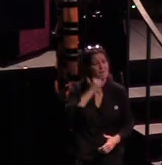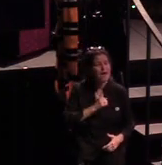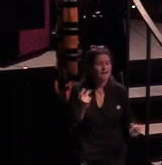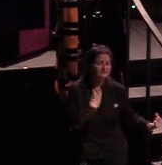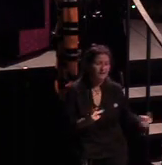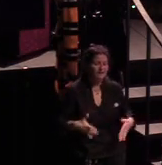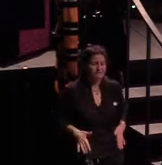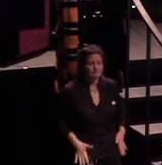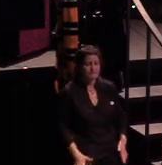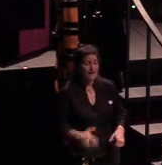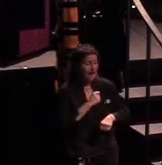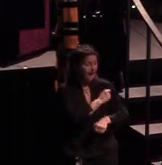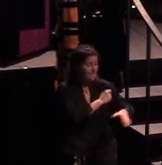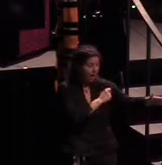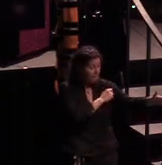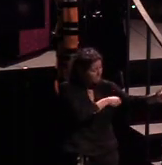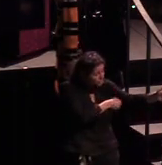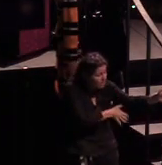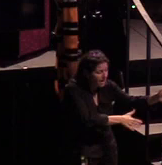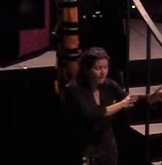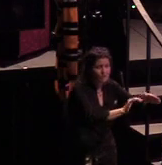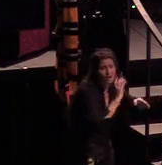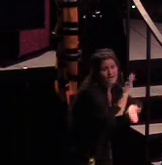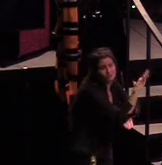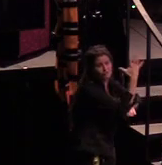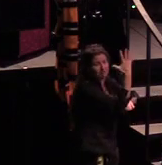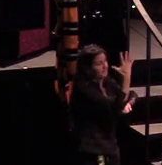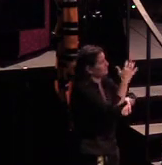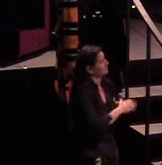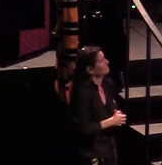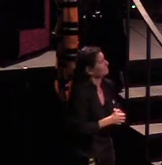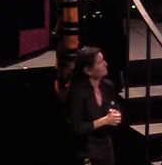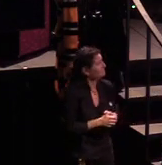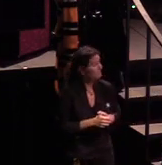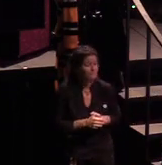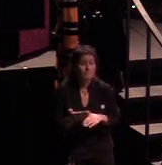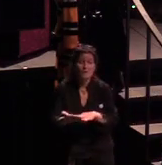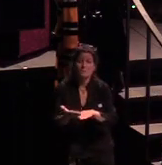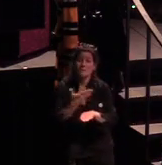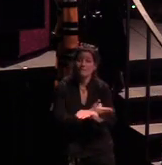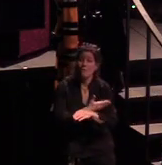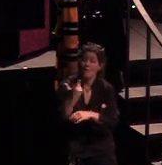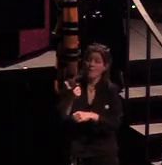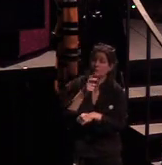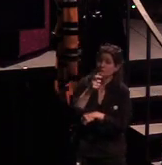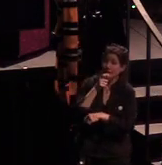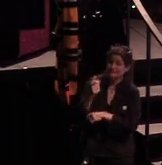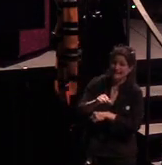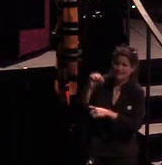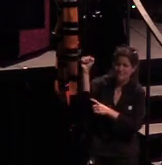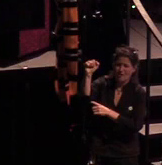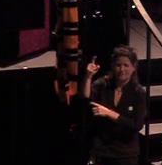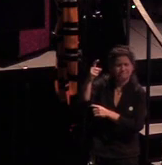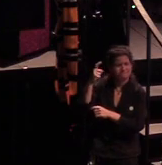growing out of their armors which look like branches of a tree biscuit Hedgehog before tourettes hero I found it hard